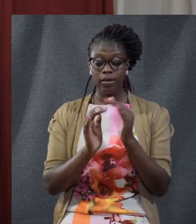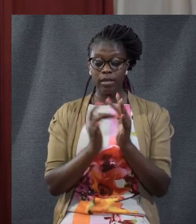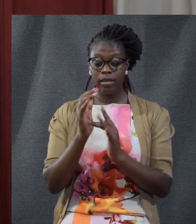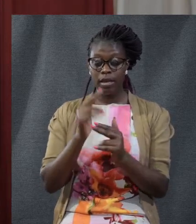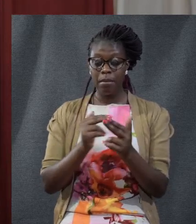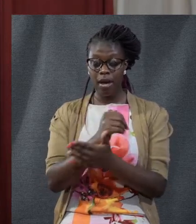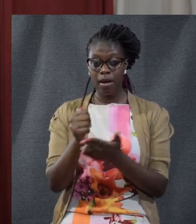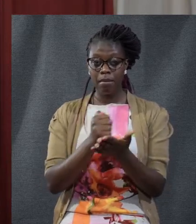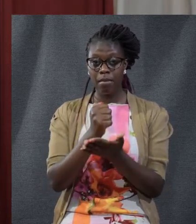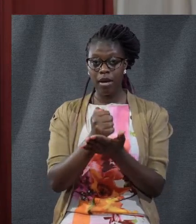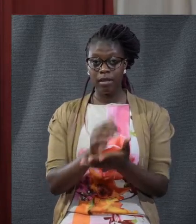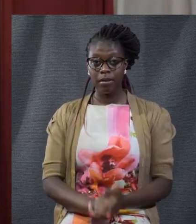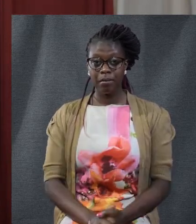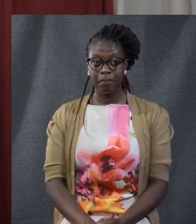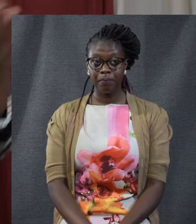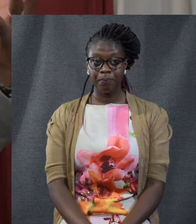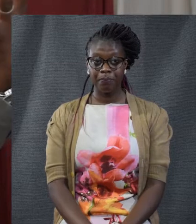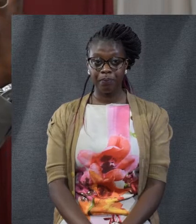name. Amen.